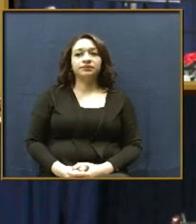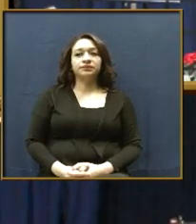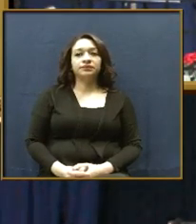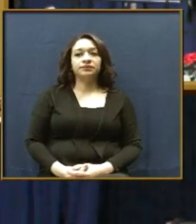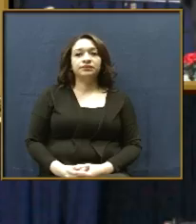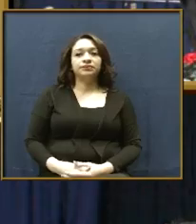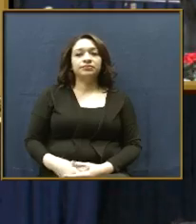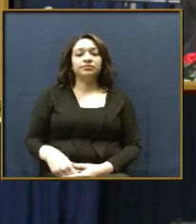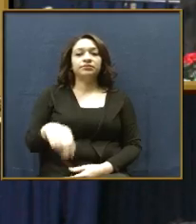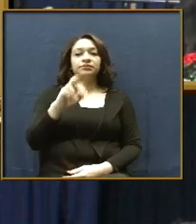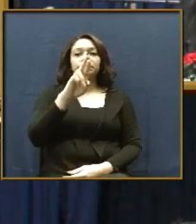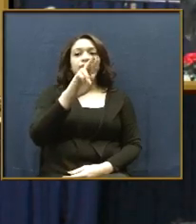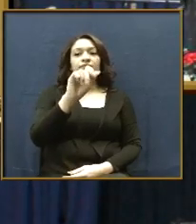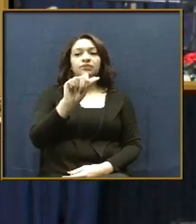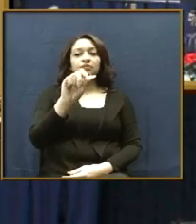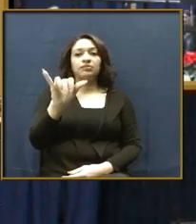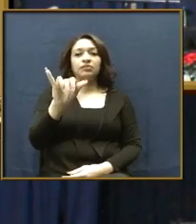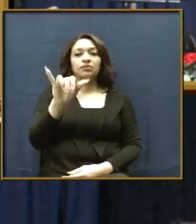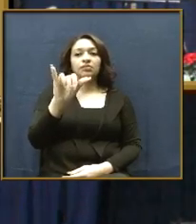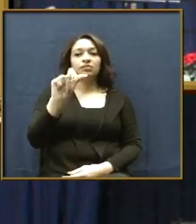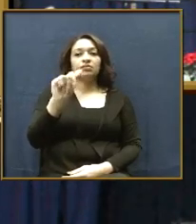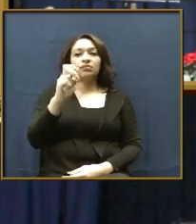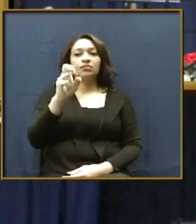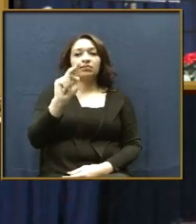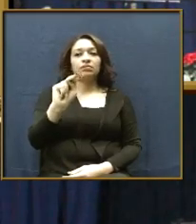Ryan Carboni.